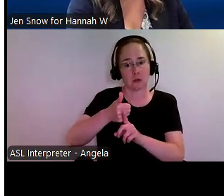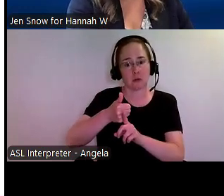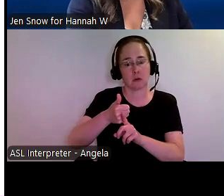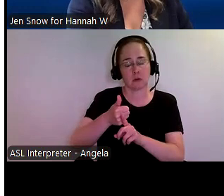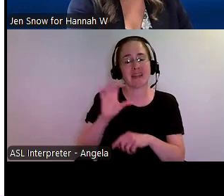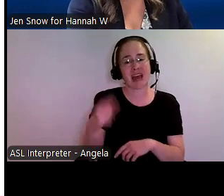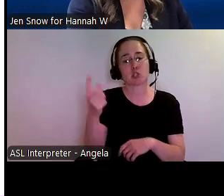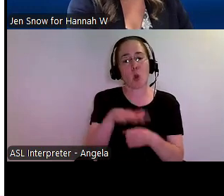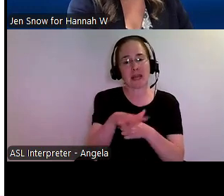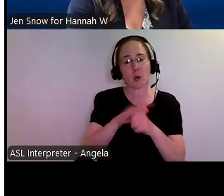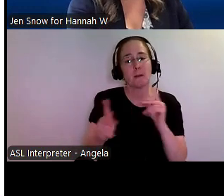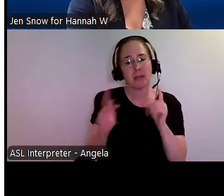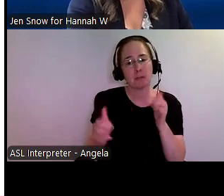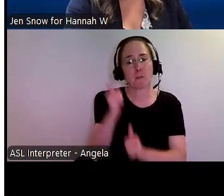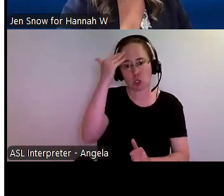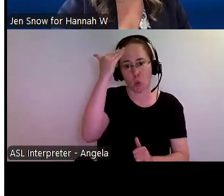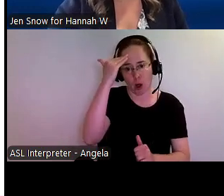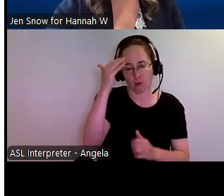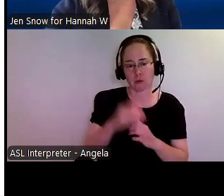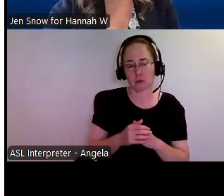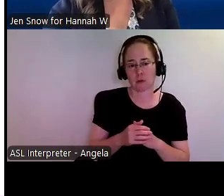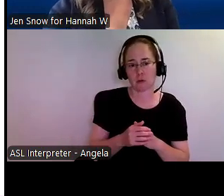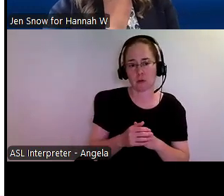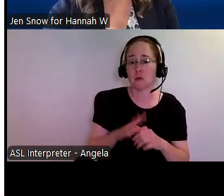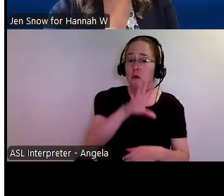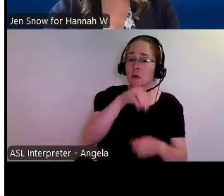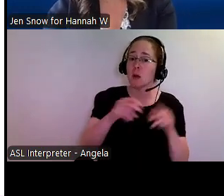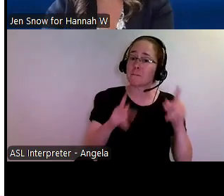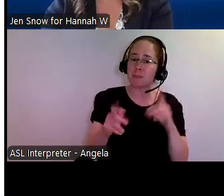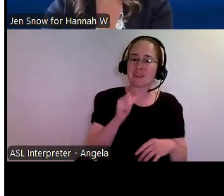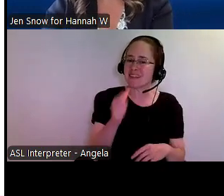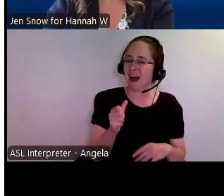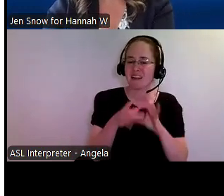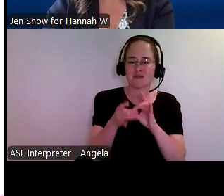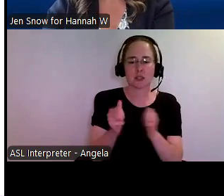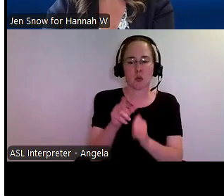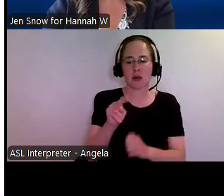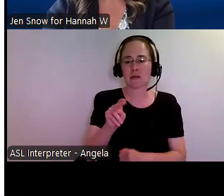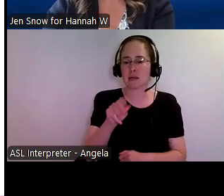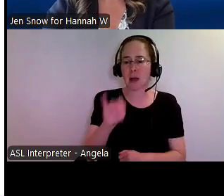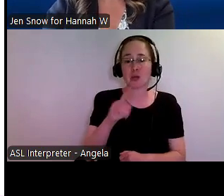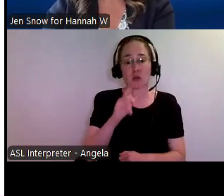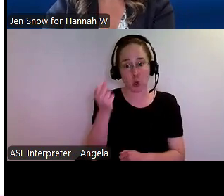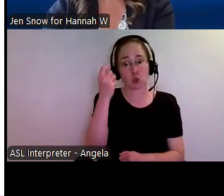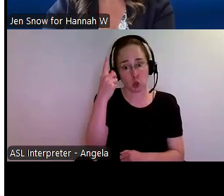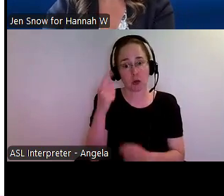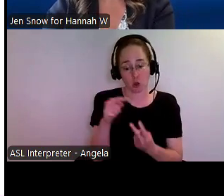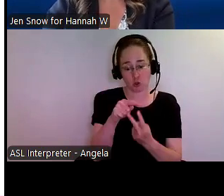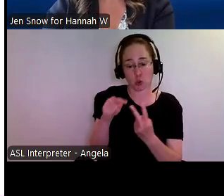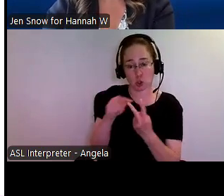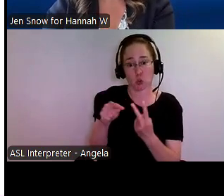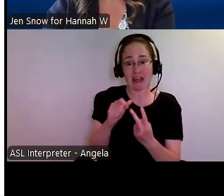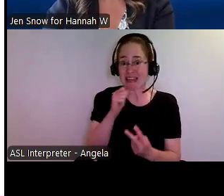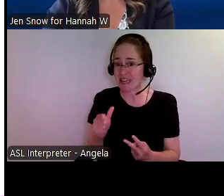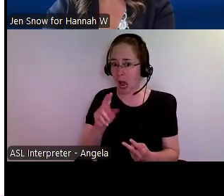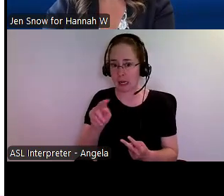the areas in which people were most aware of. Even folks that were non-NAMI affiliated really understood, and those were the two areas the non-NAMI